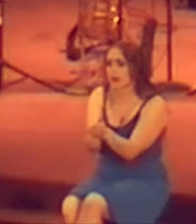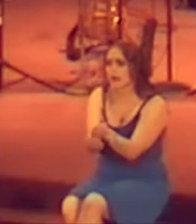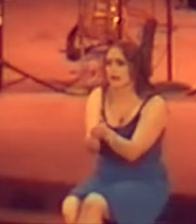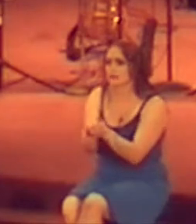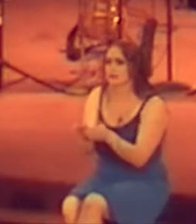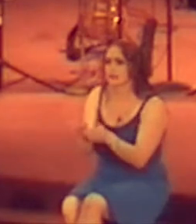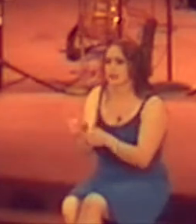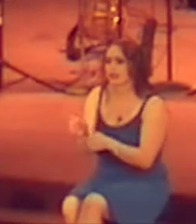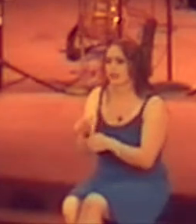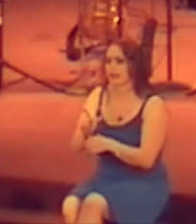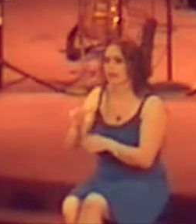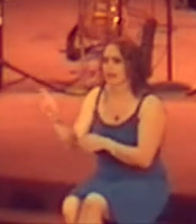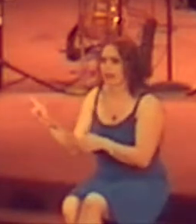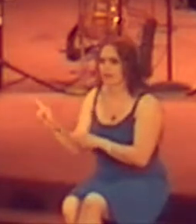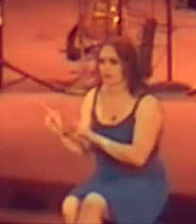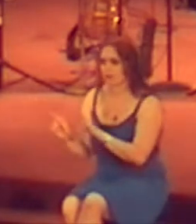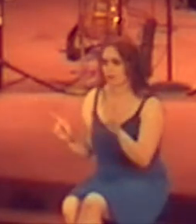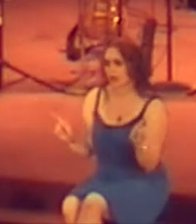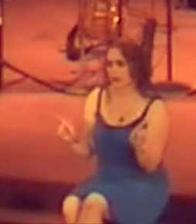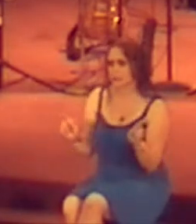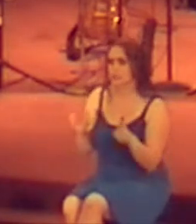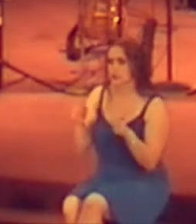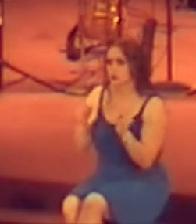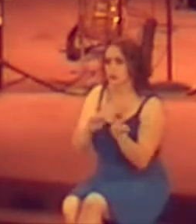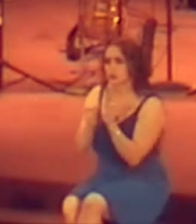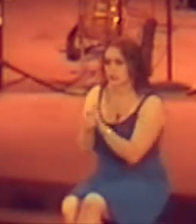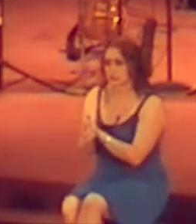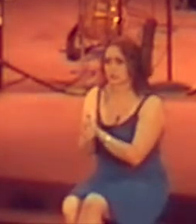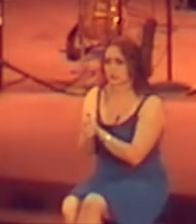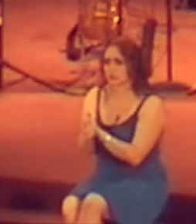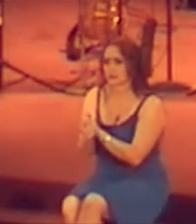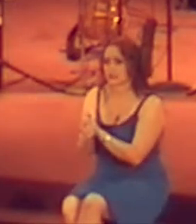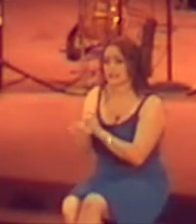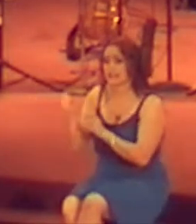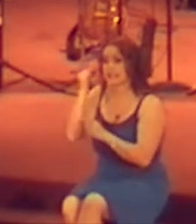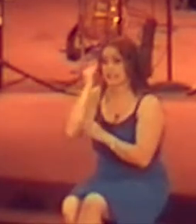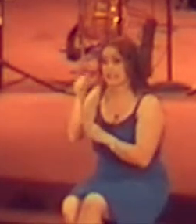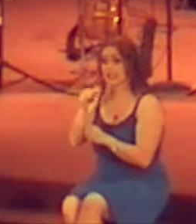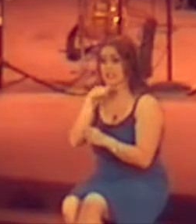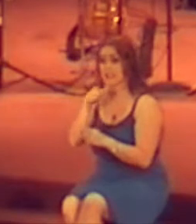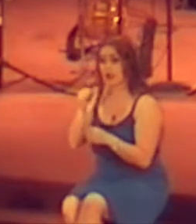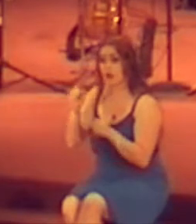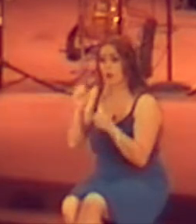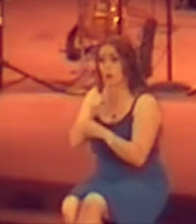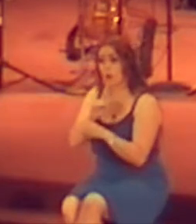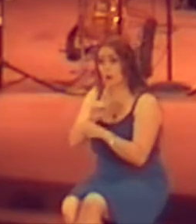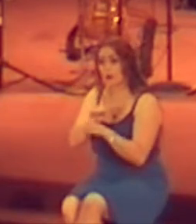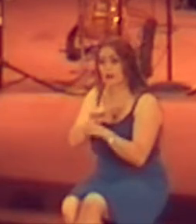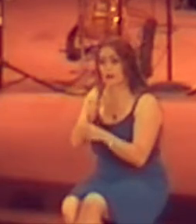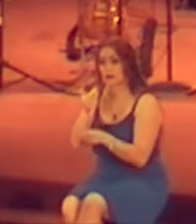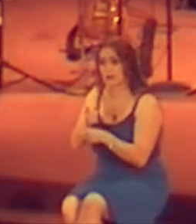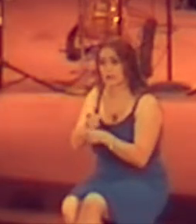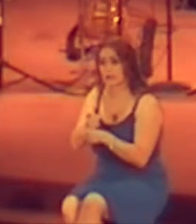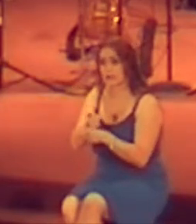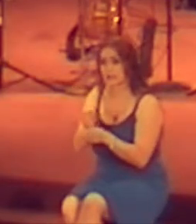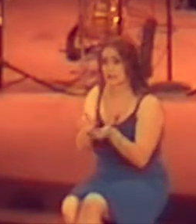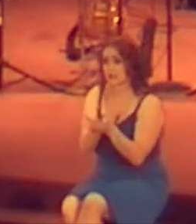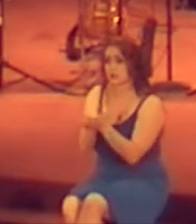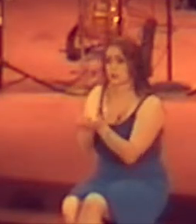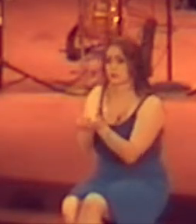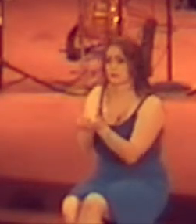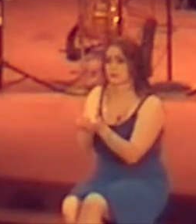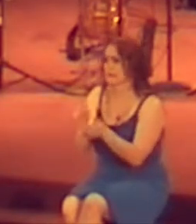they would change via the rudder. However, if the rudder does not work properly, the ship can veer entirely out of